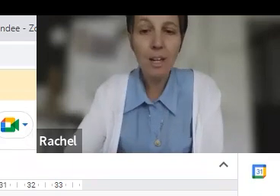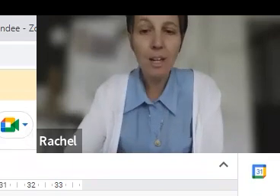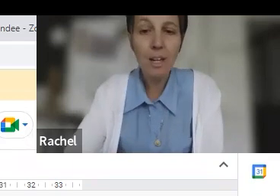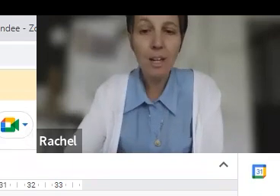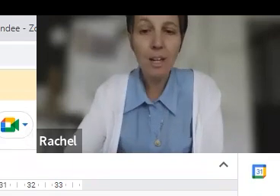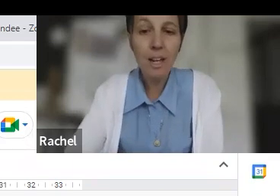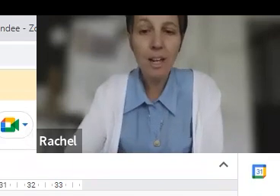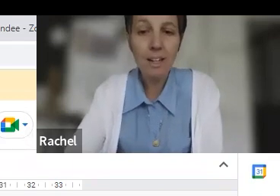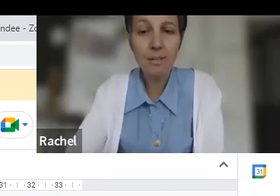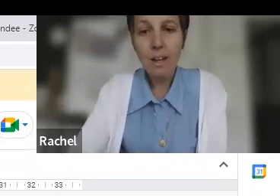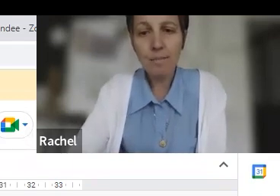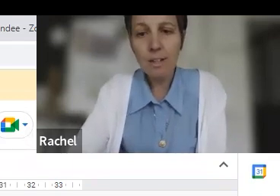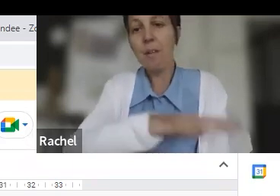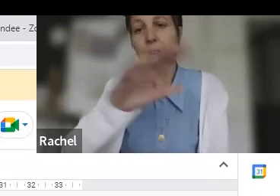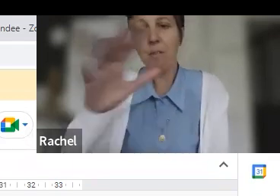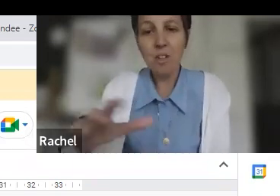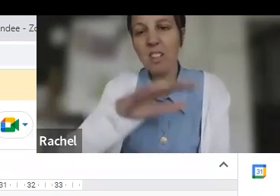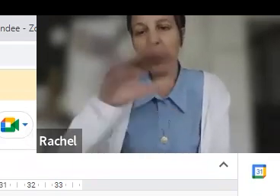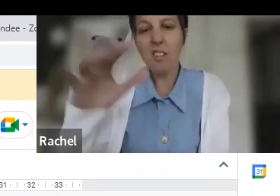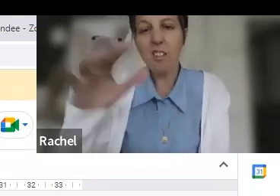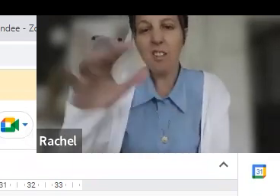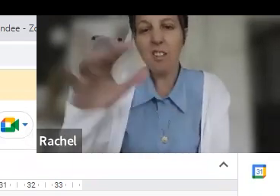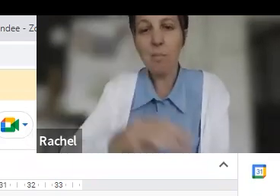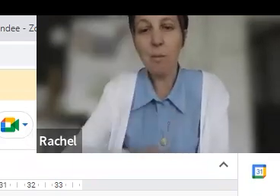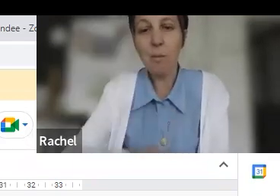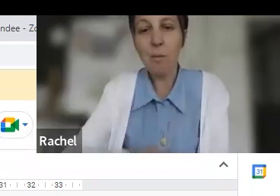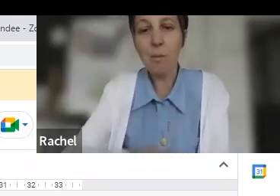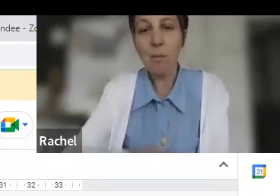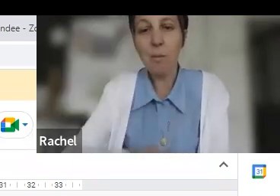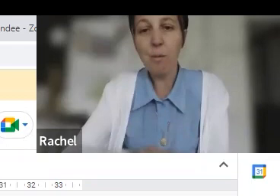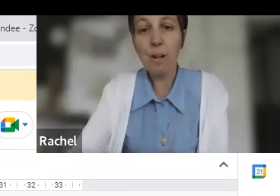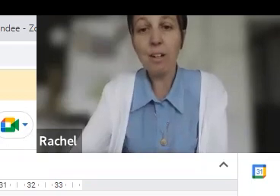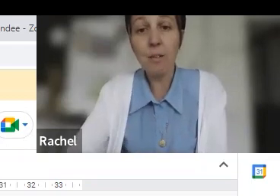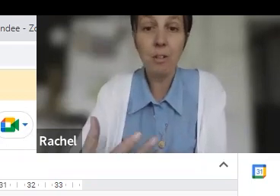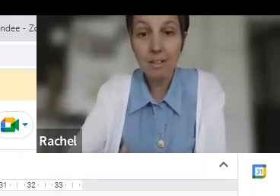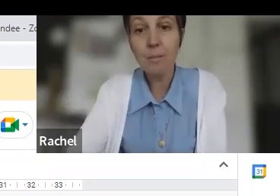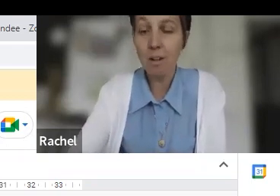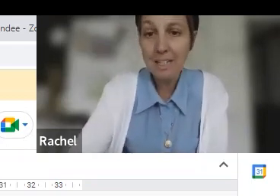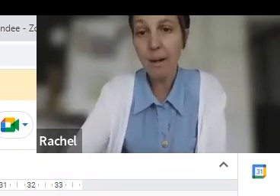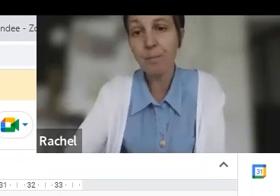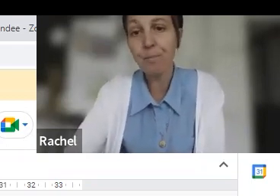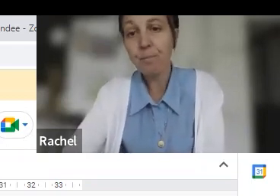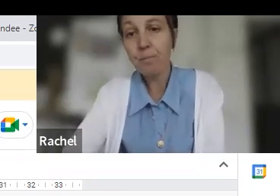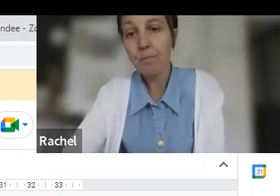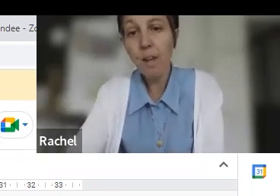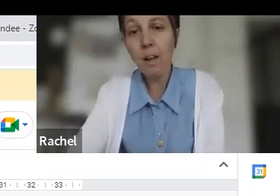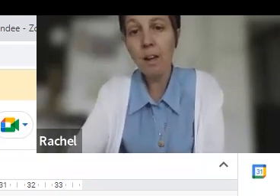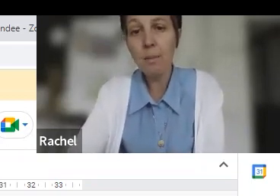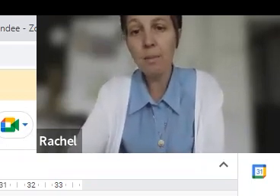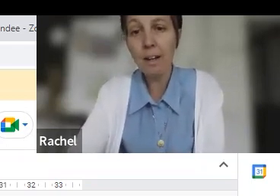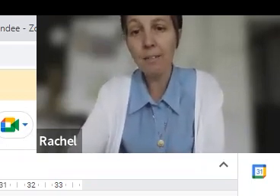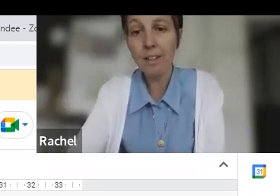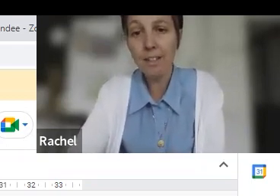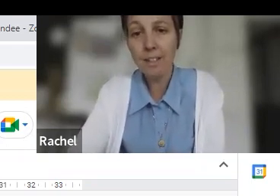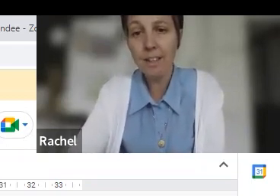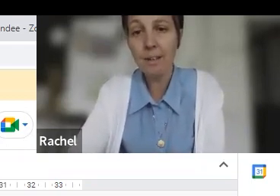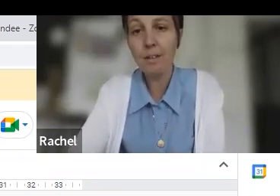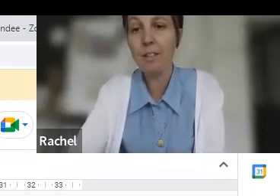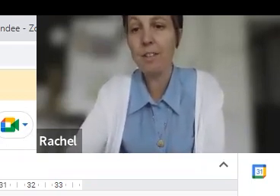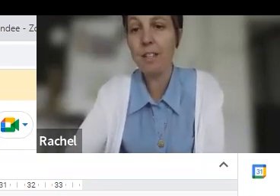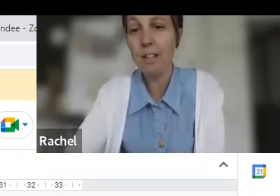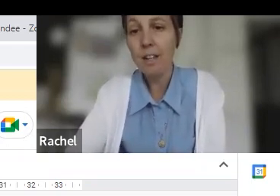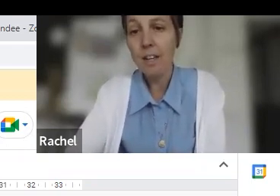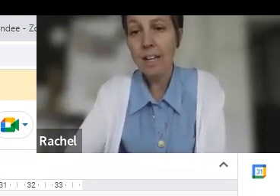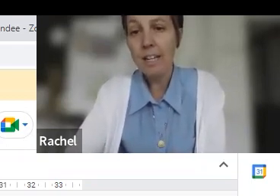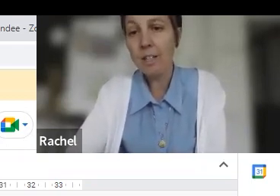the primary care kind of services and umbrellas. So they've got the psychological skills service, which I'll go into more detail